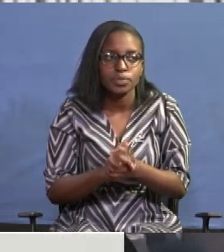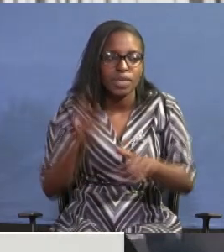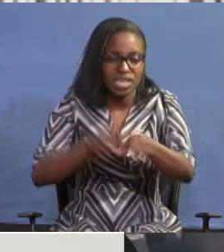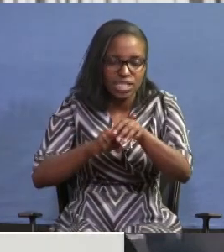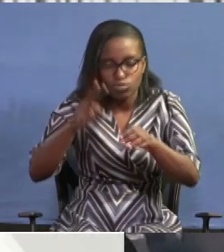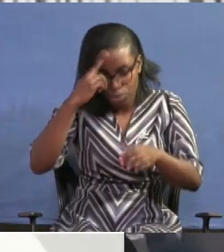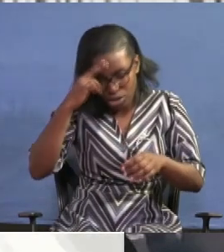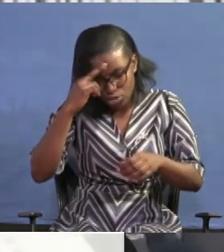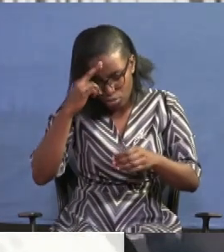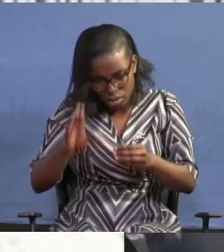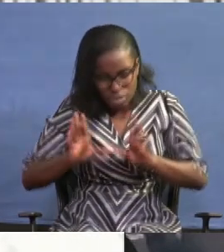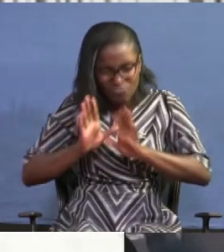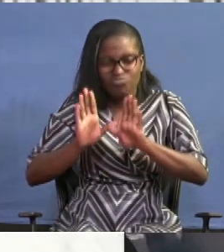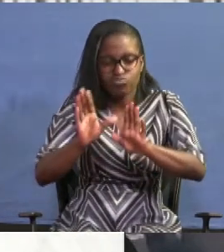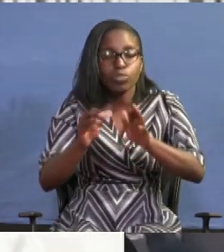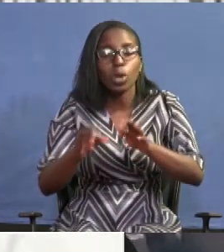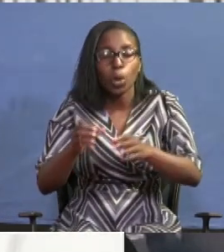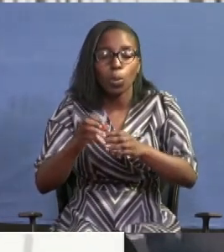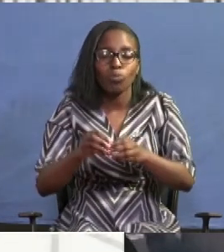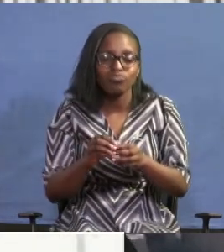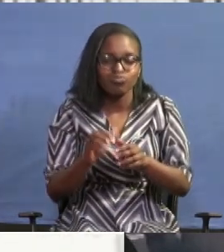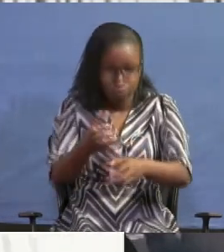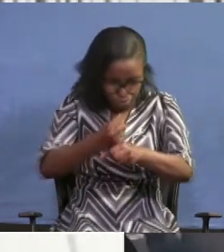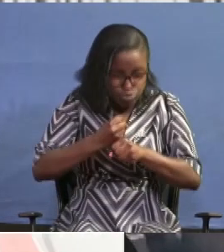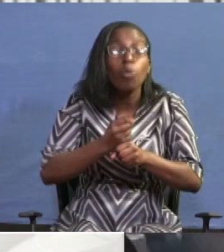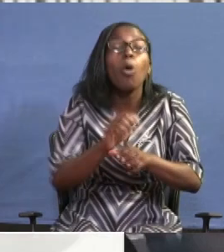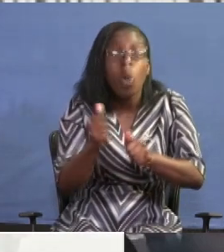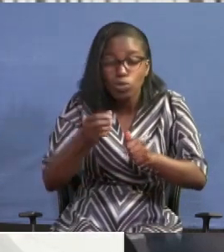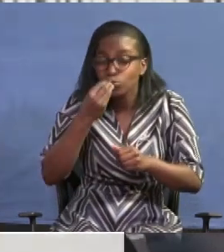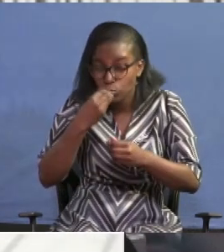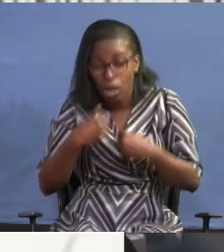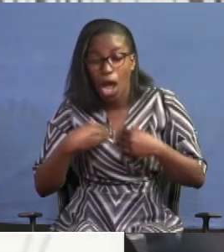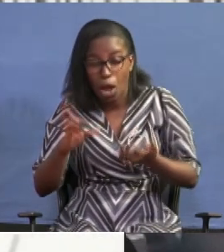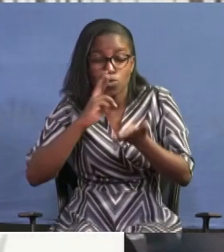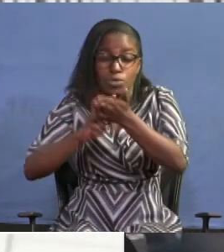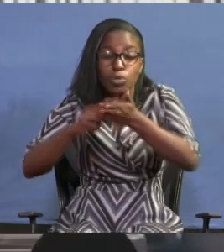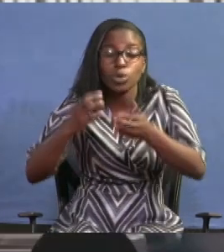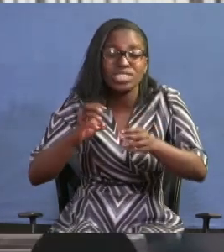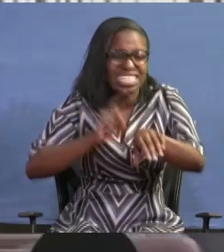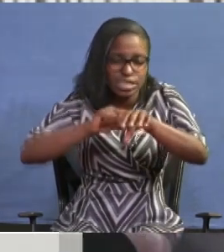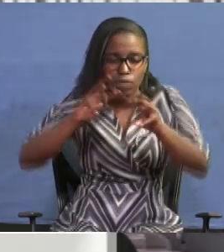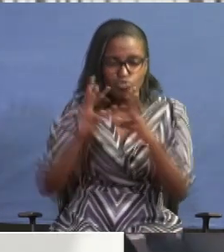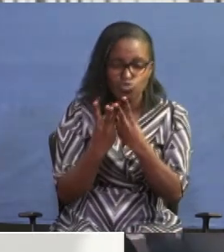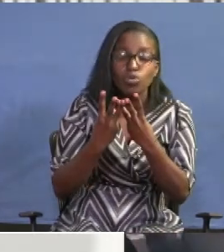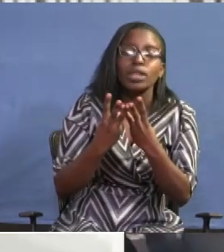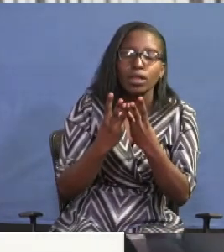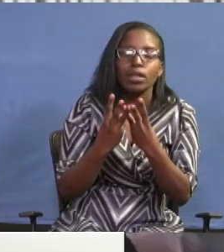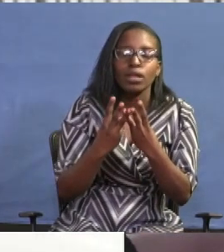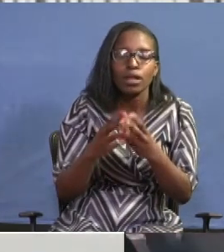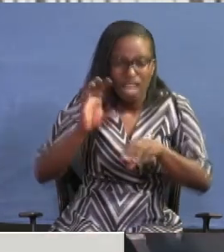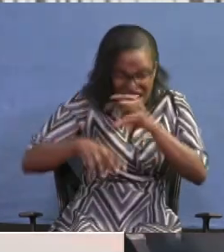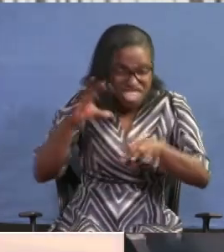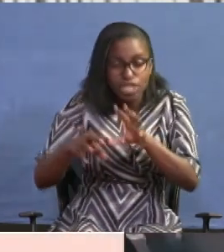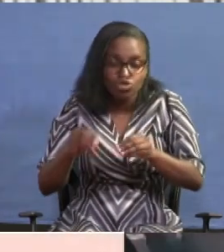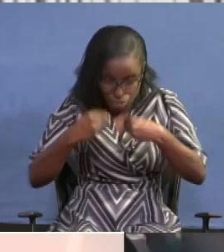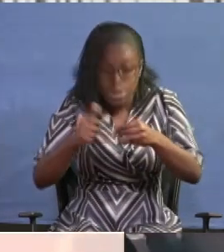push on food exports is similar to kind of diversify the global agricultural supply chain. You know, you've